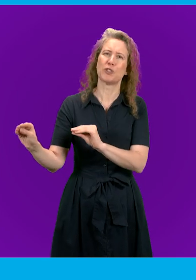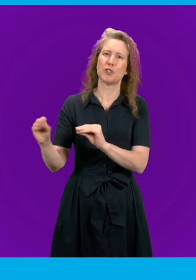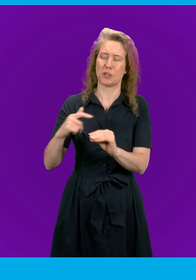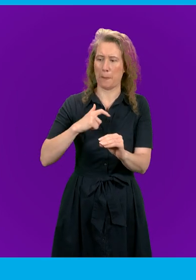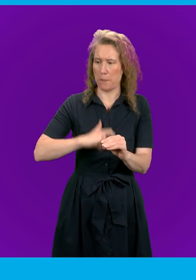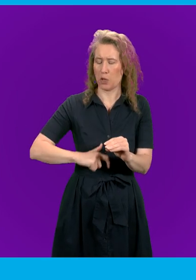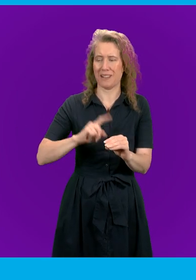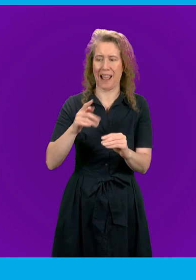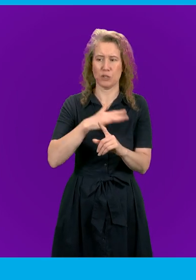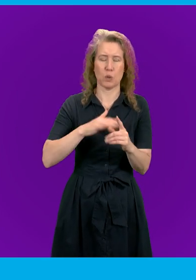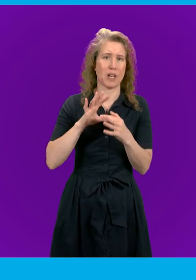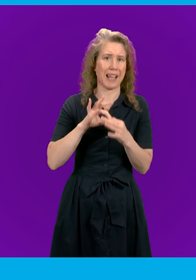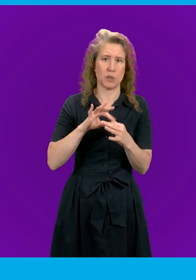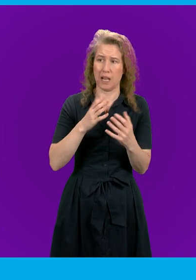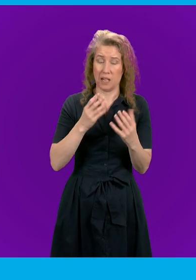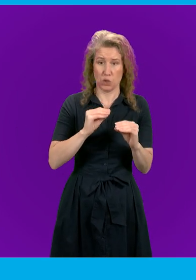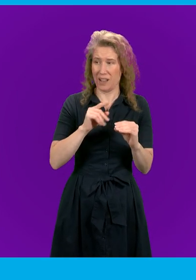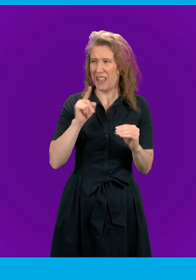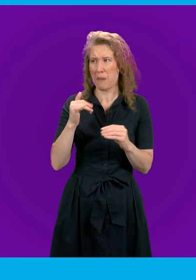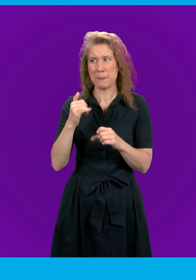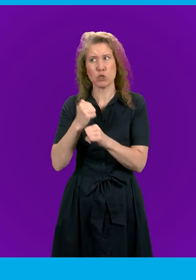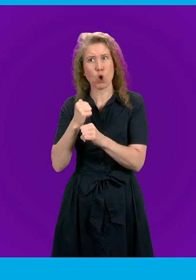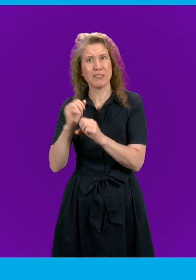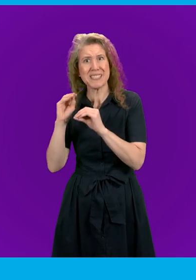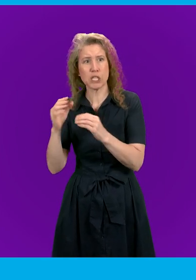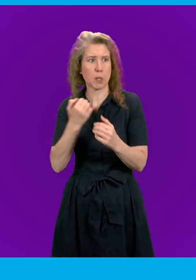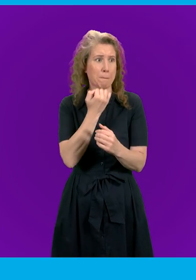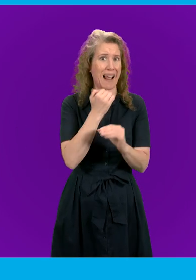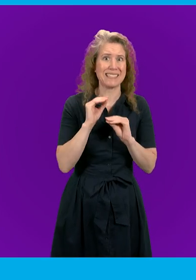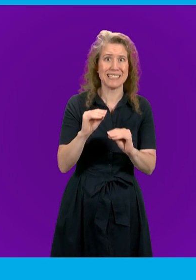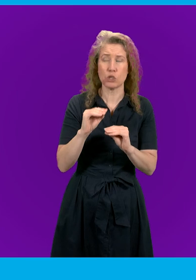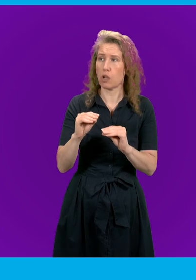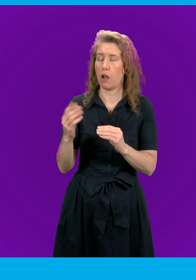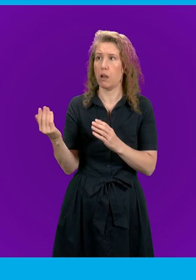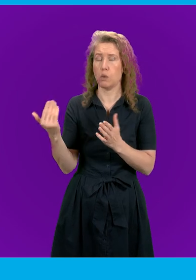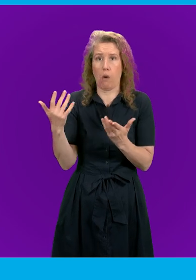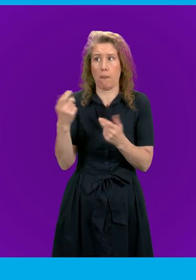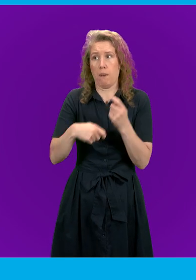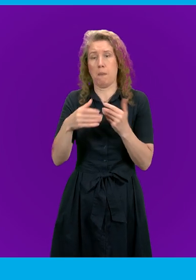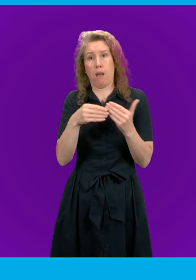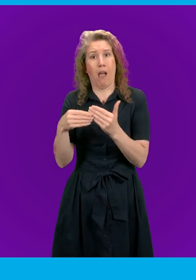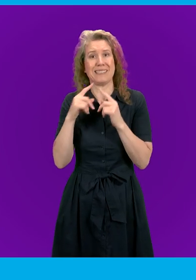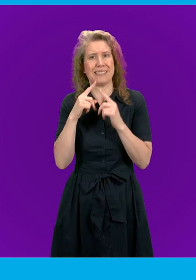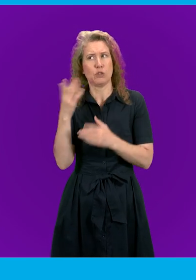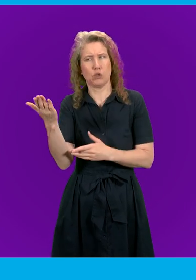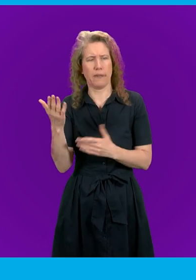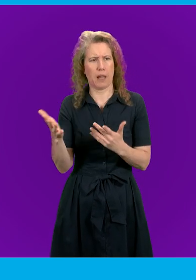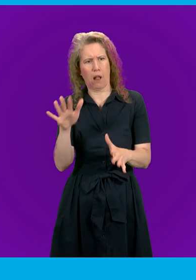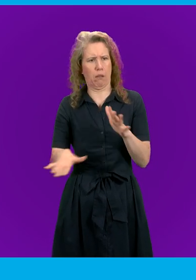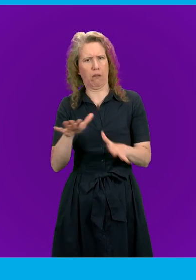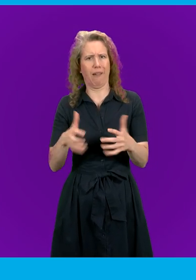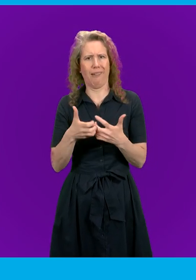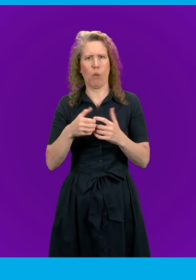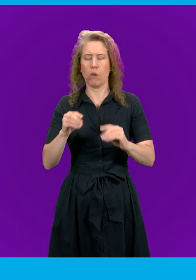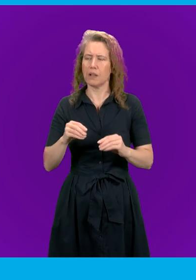person on social education. They are geography teachers, they're maths teachers, they're English teachers who've come into teaching. And I think there's a kind of discussion sometimes around, do